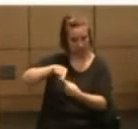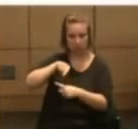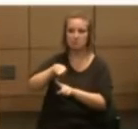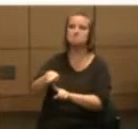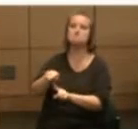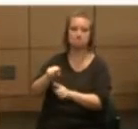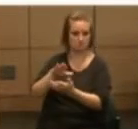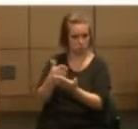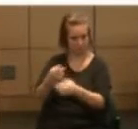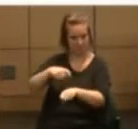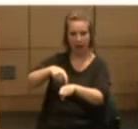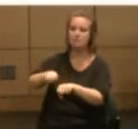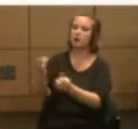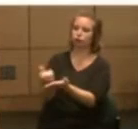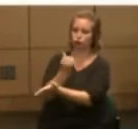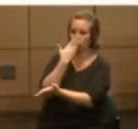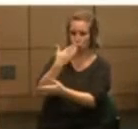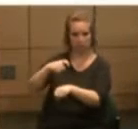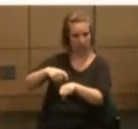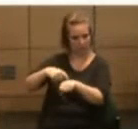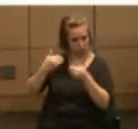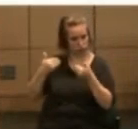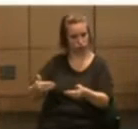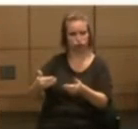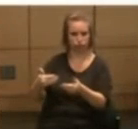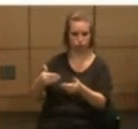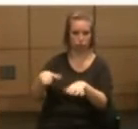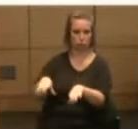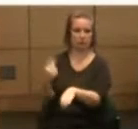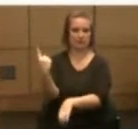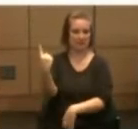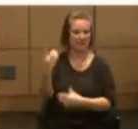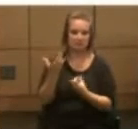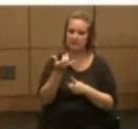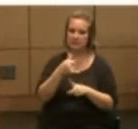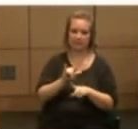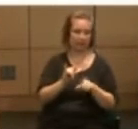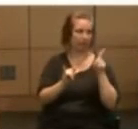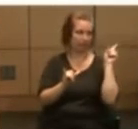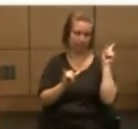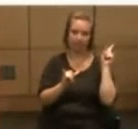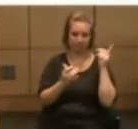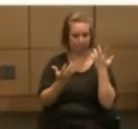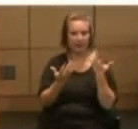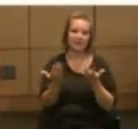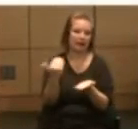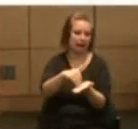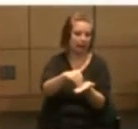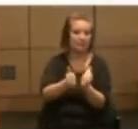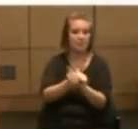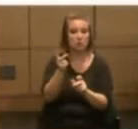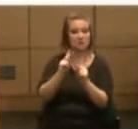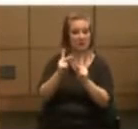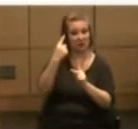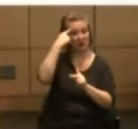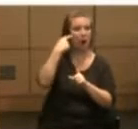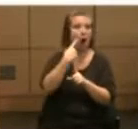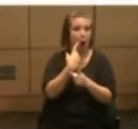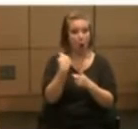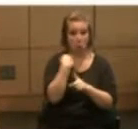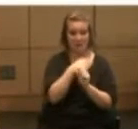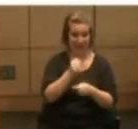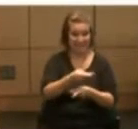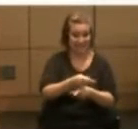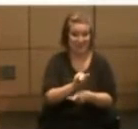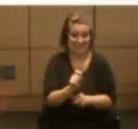point where it is a good time to actually do something about it. So this is still germane, even though, again, most people think of these as, we can take